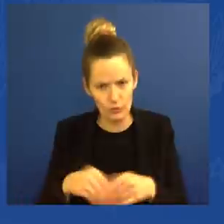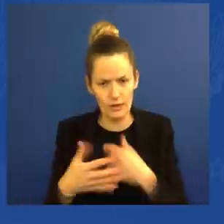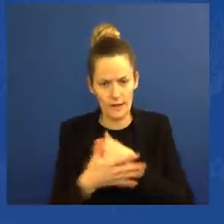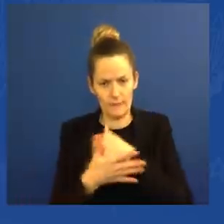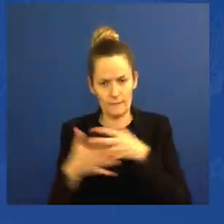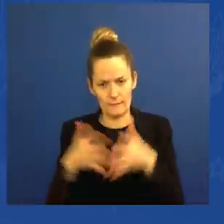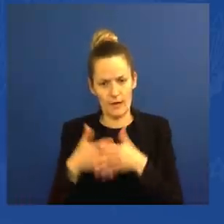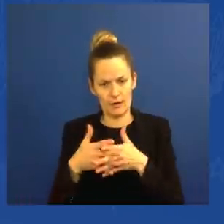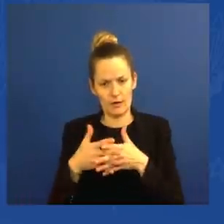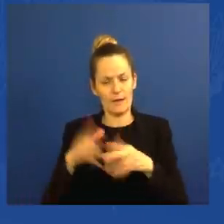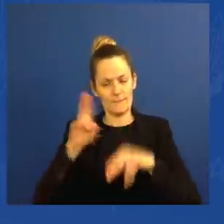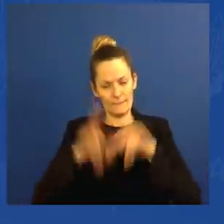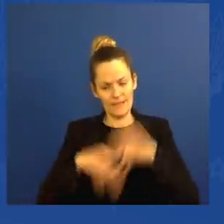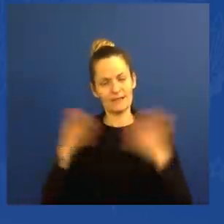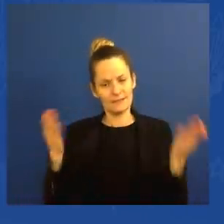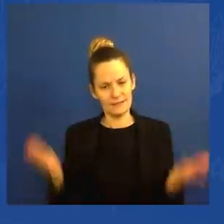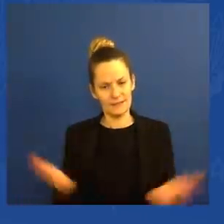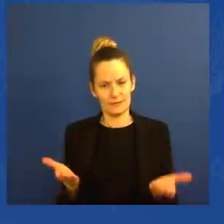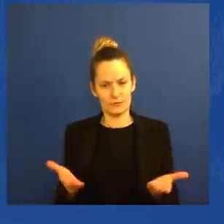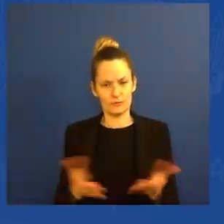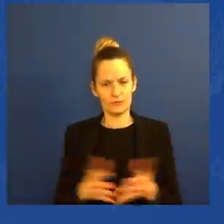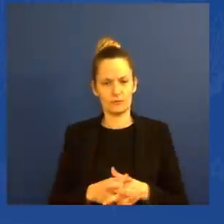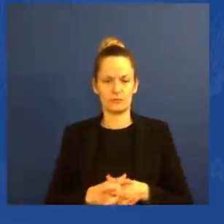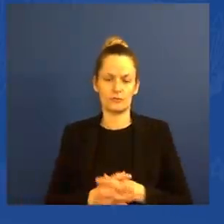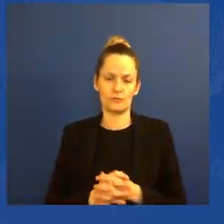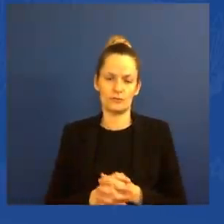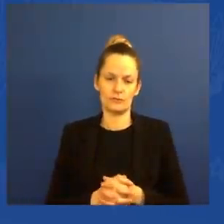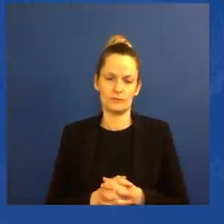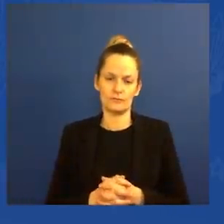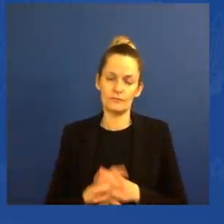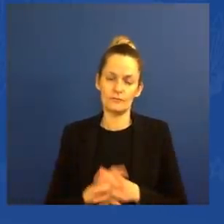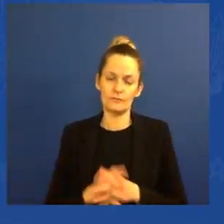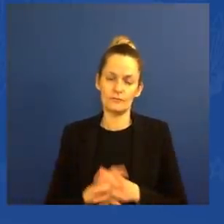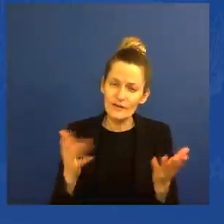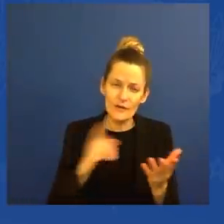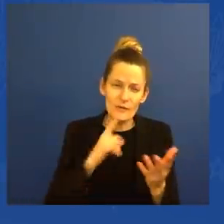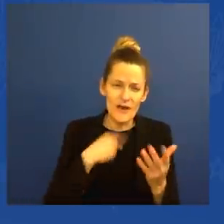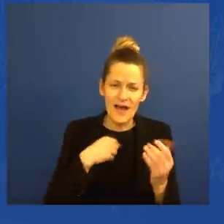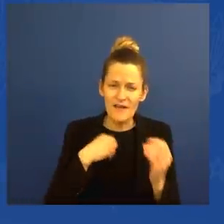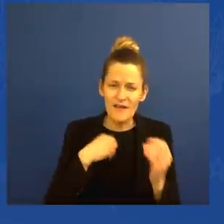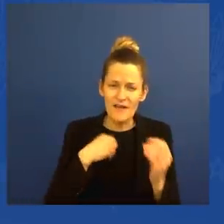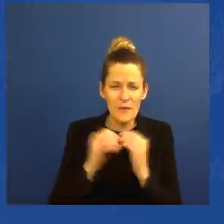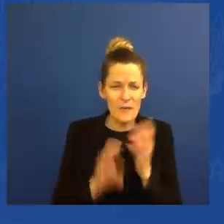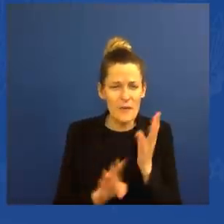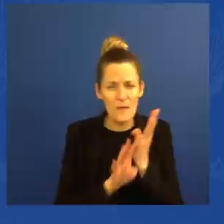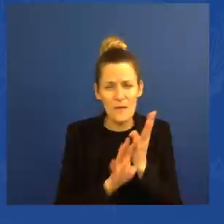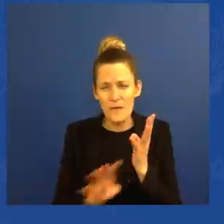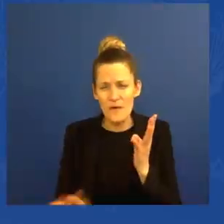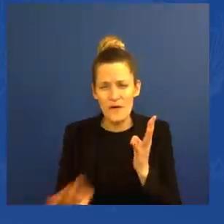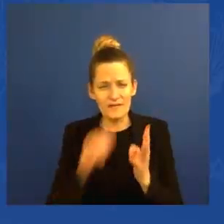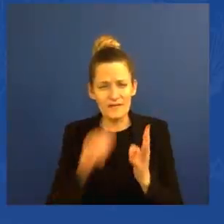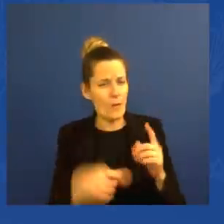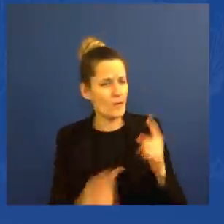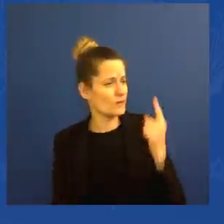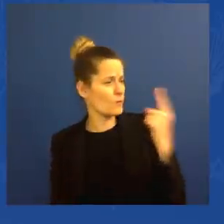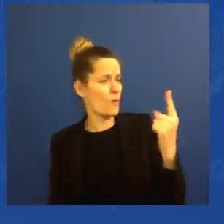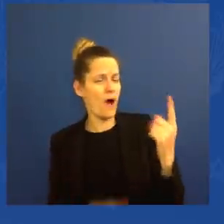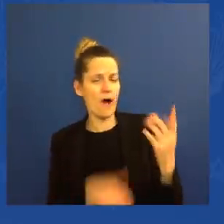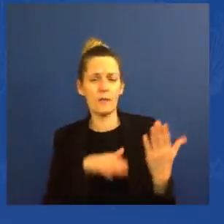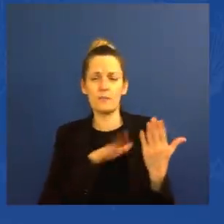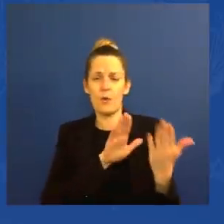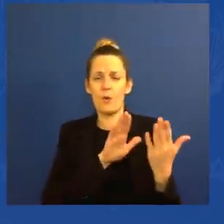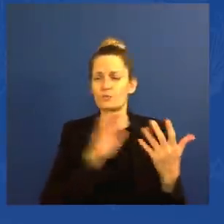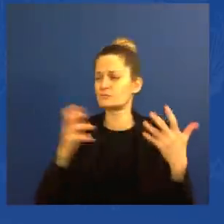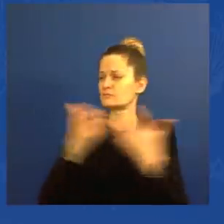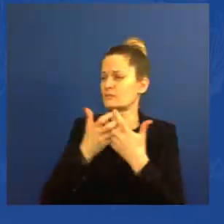we also know there's much more than one way to increase people's standard of living. You can reduce the cost. Look, right now, what's